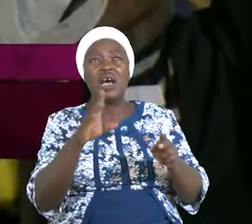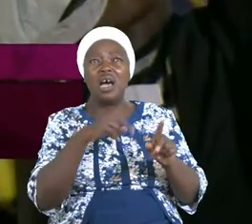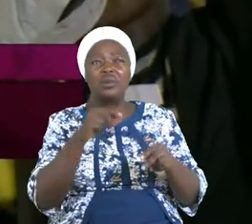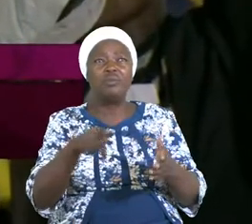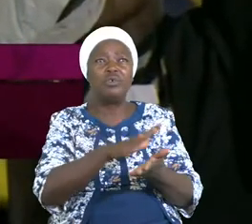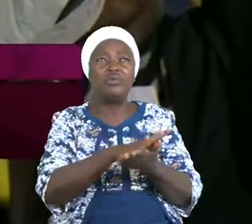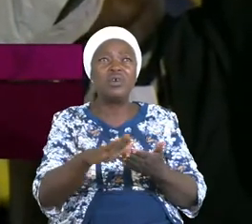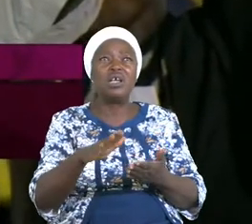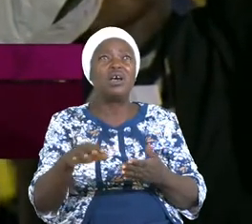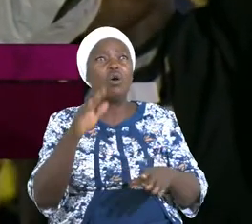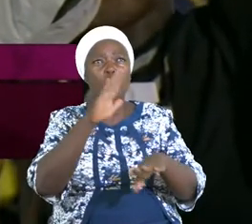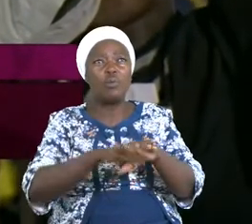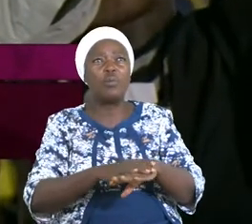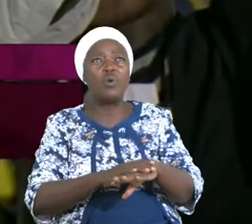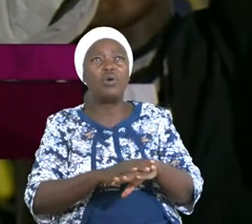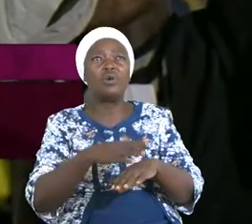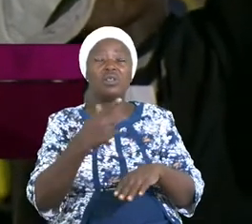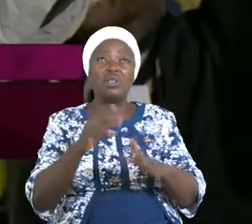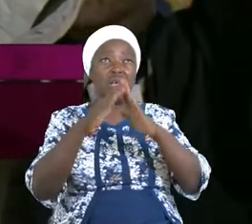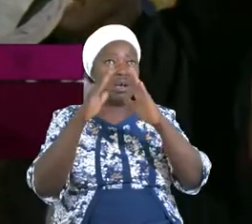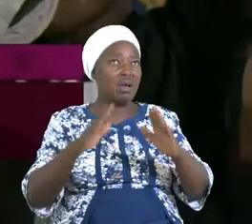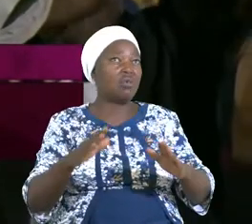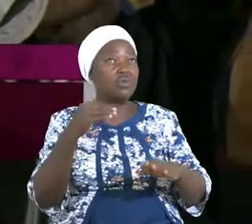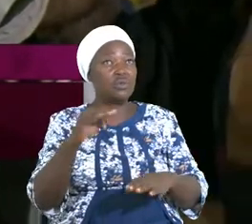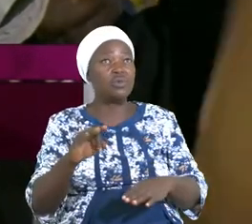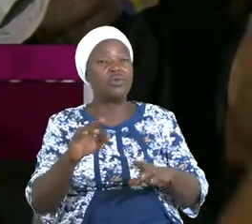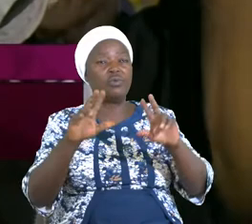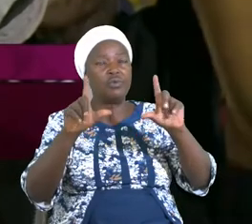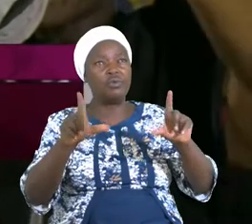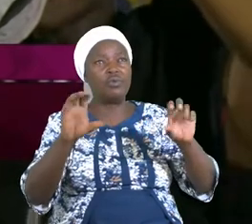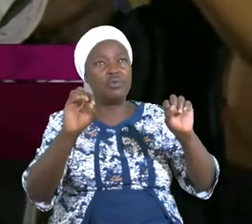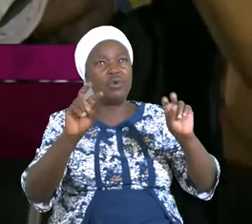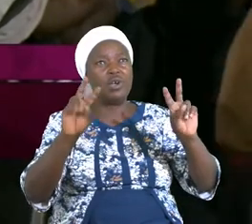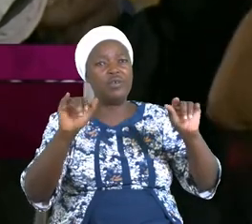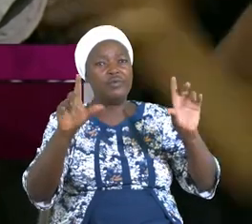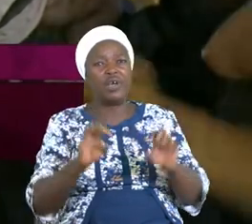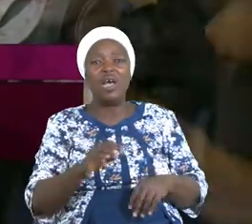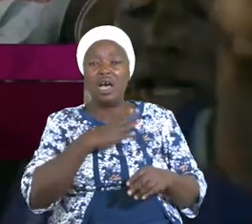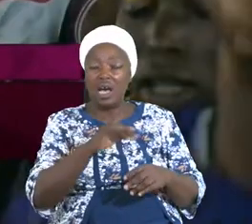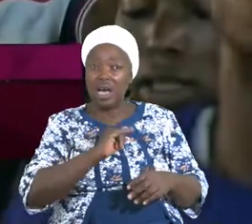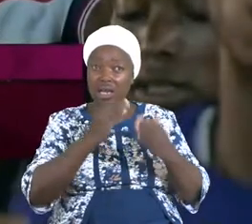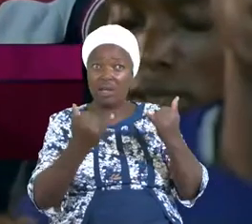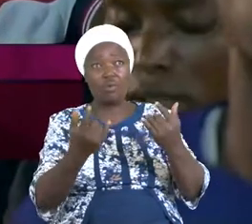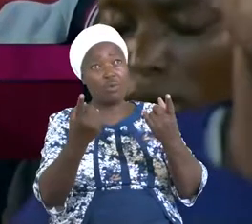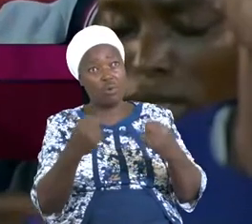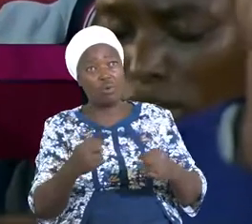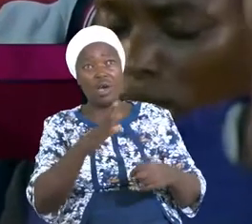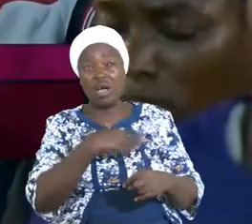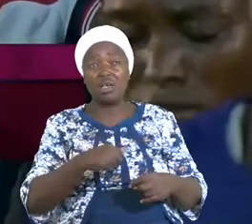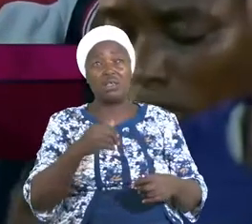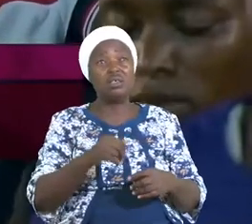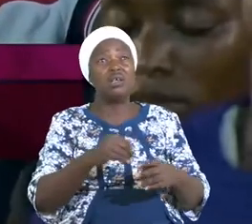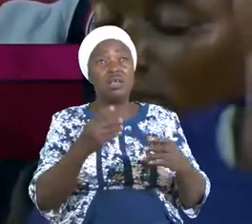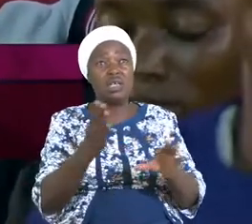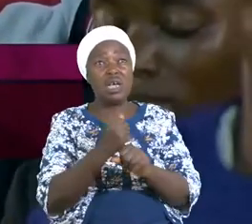upon the house of Levi. I now come, I identify with